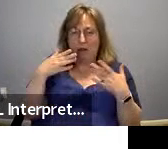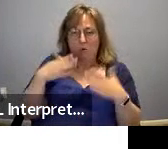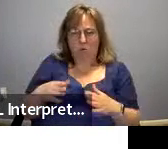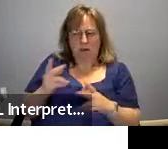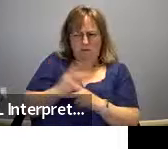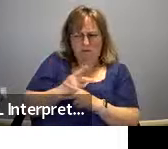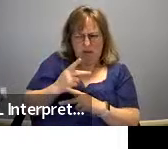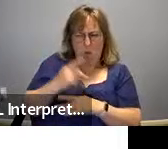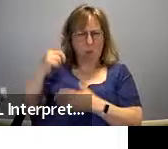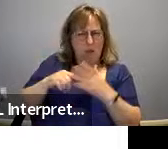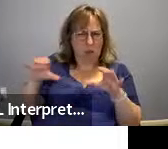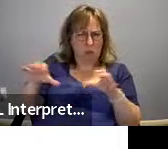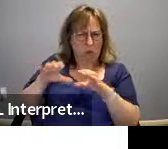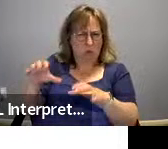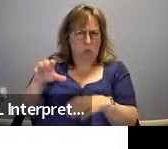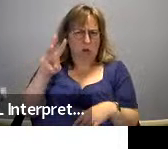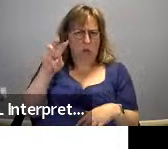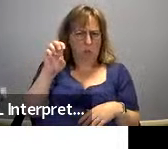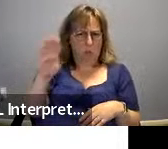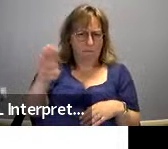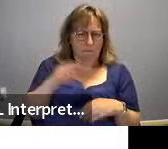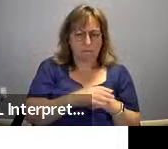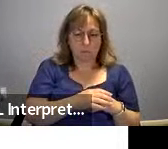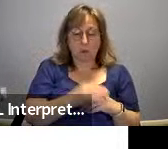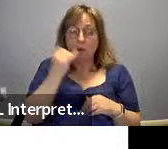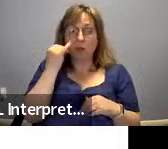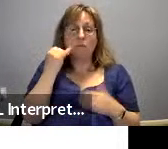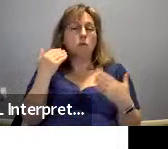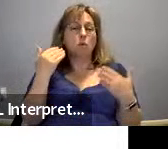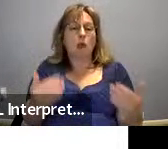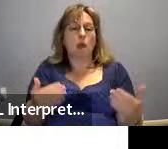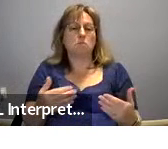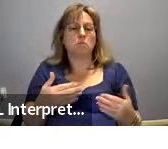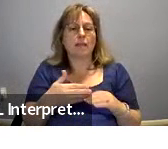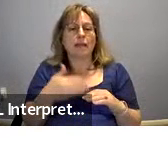activity. And with that, if we want to advance the slide.